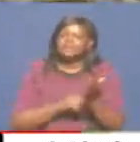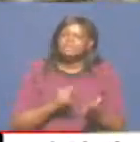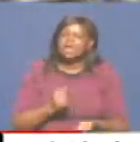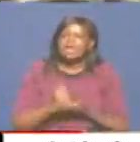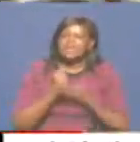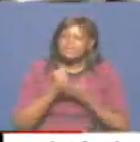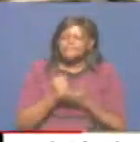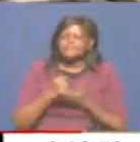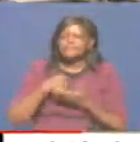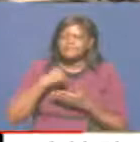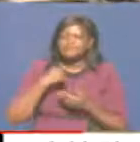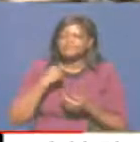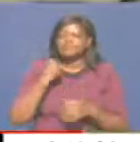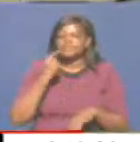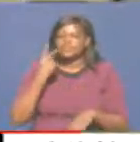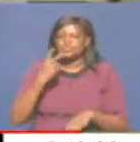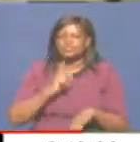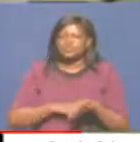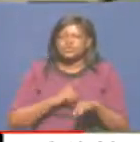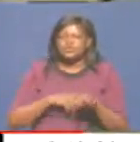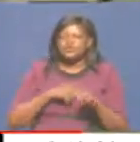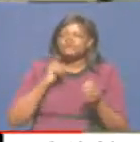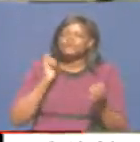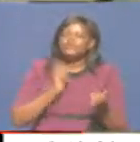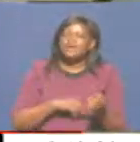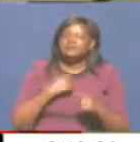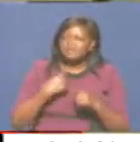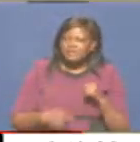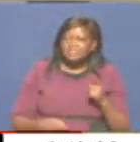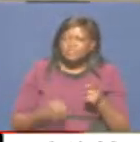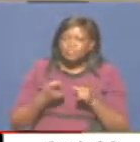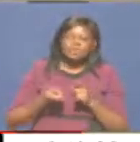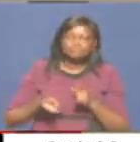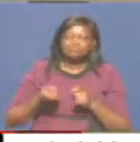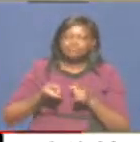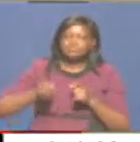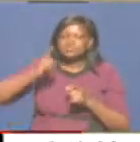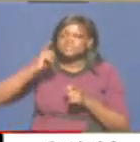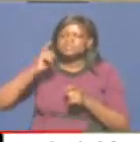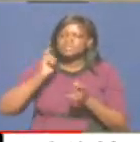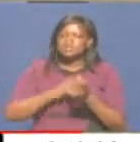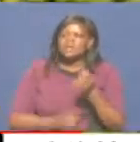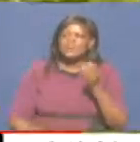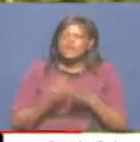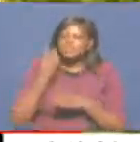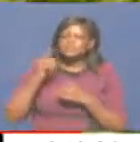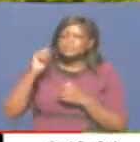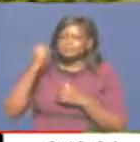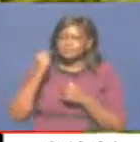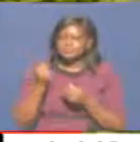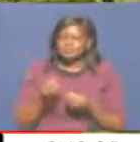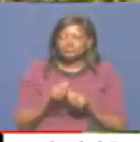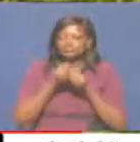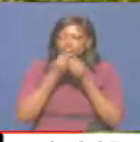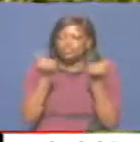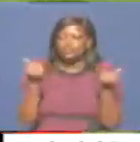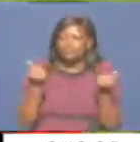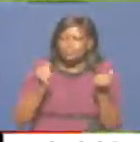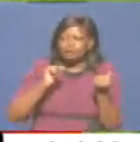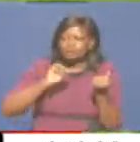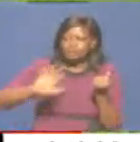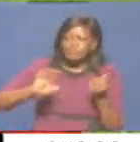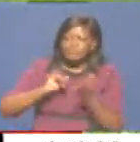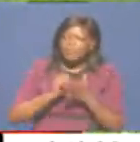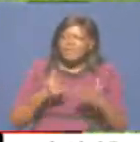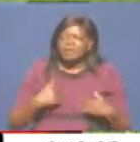annually. This will not just increase rice production in the country and bridge the current deficit, but will